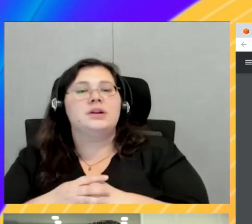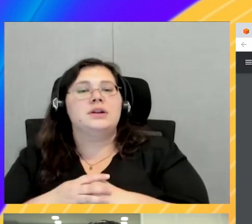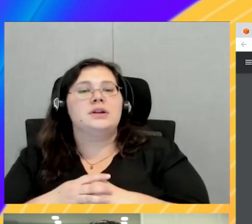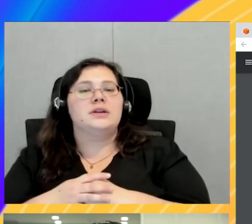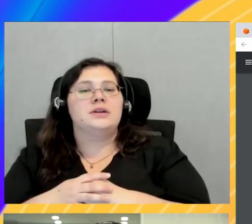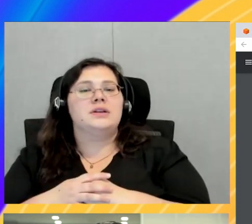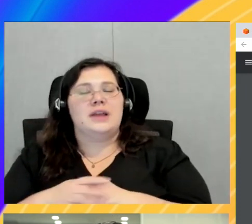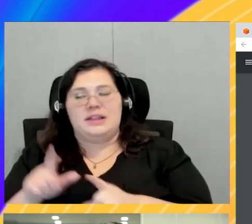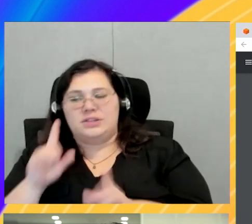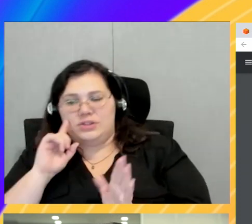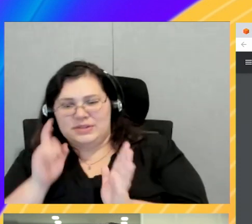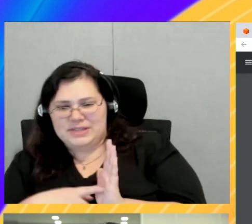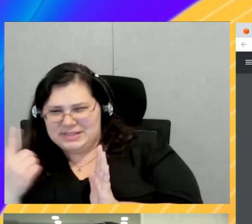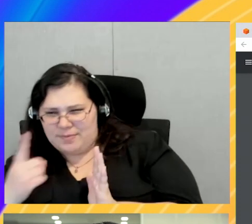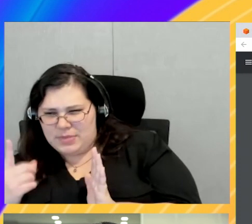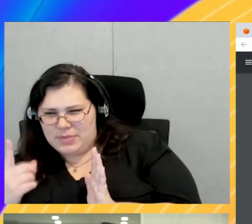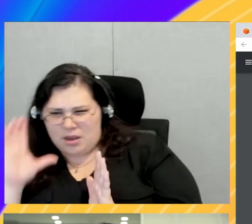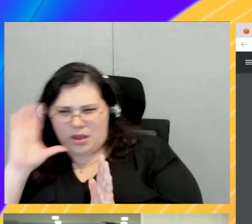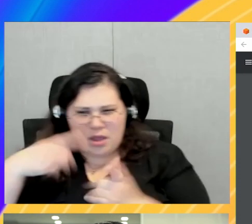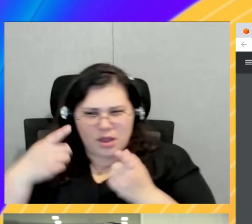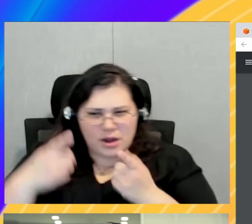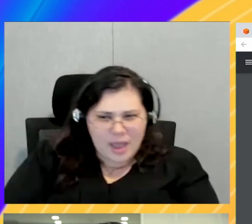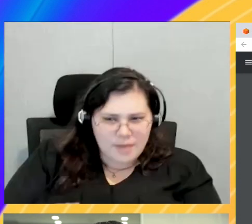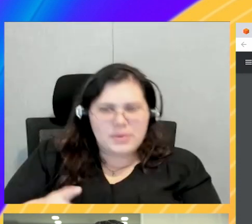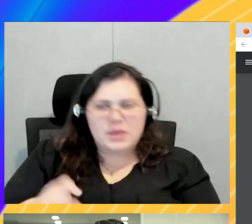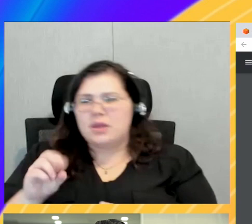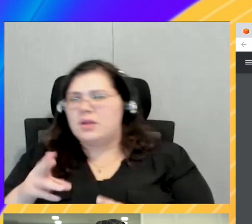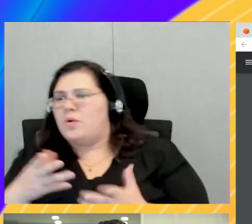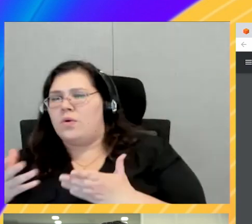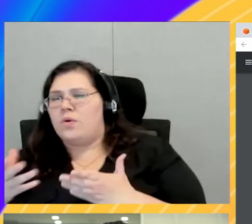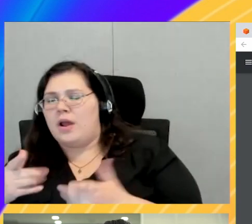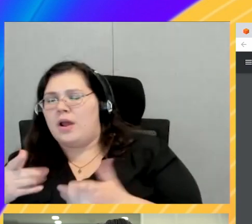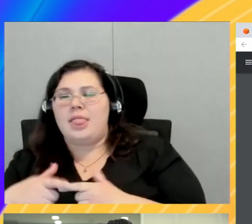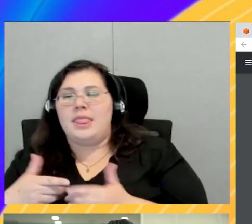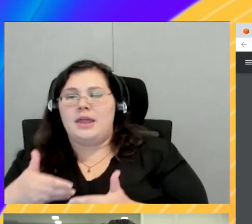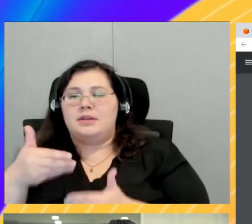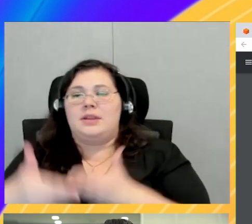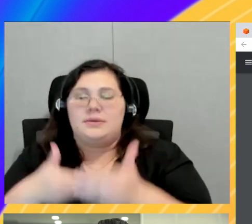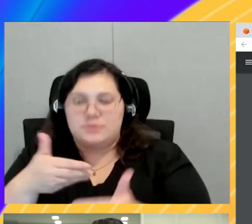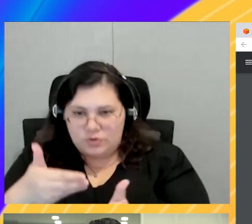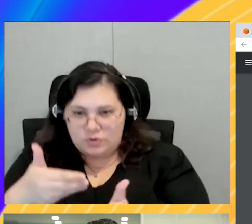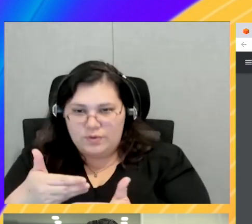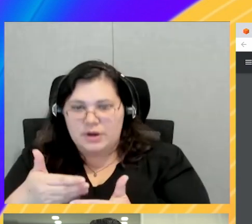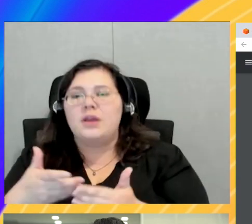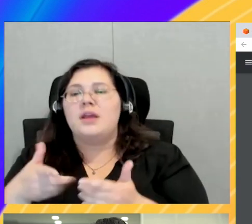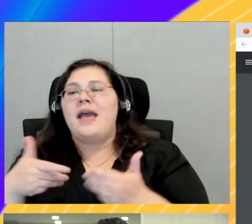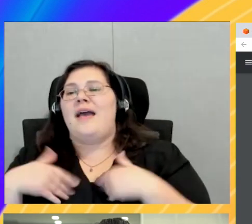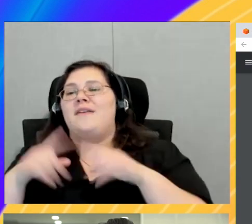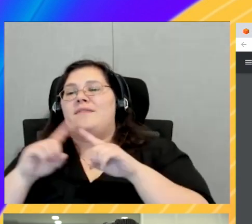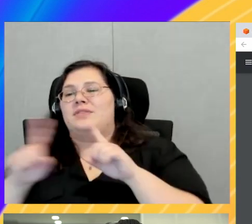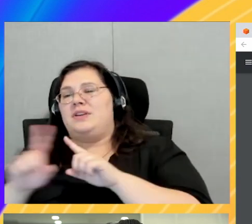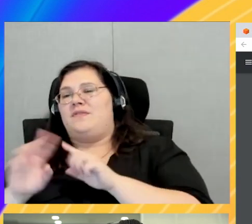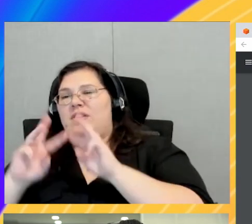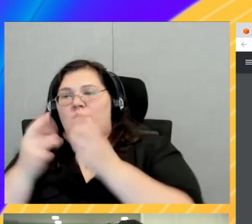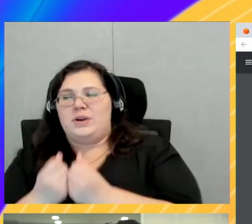our environment? And then taking it a step further too, there's workshops that you could run on your own, and some of these workshops are even ran at